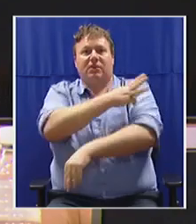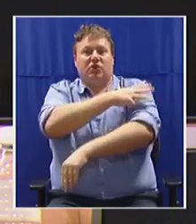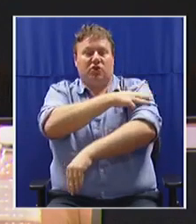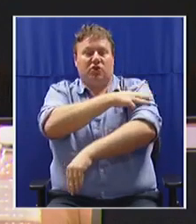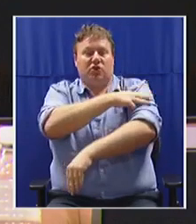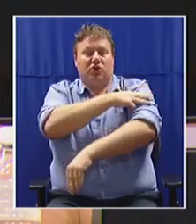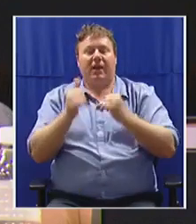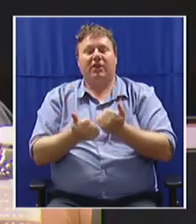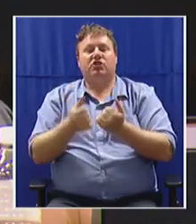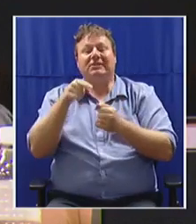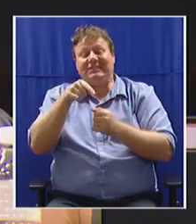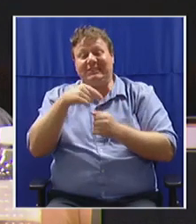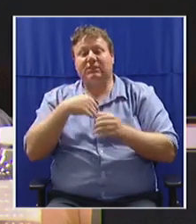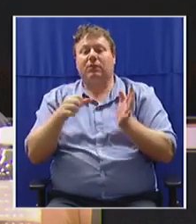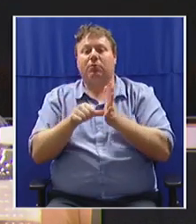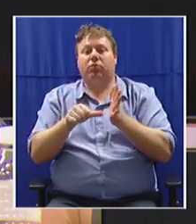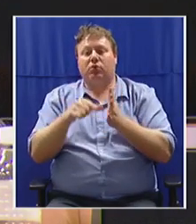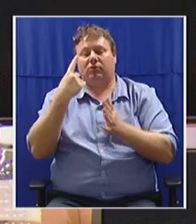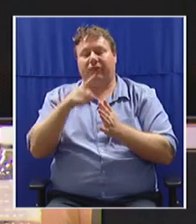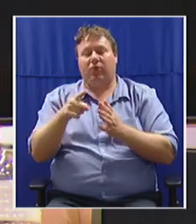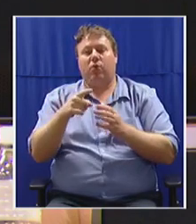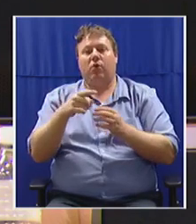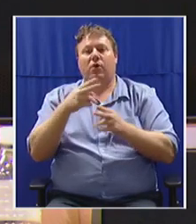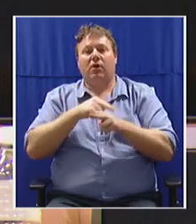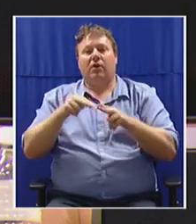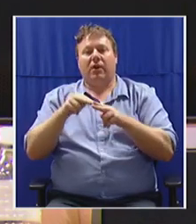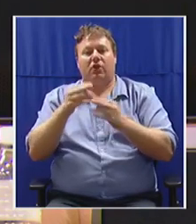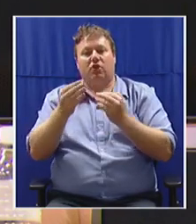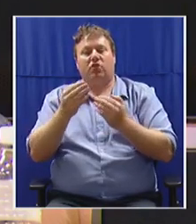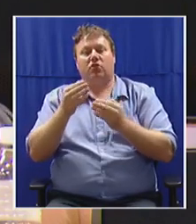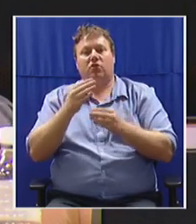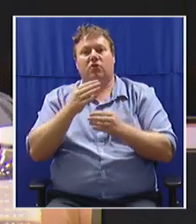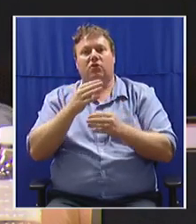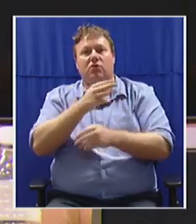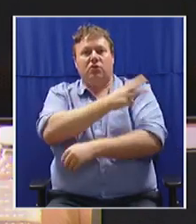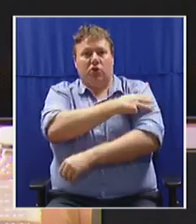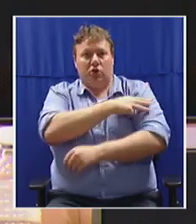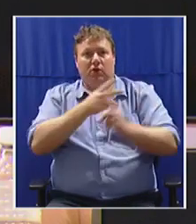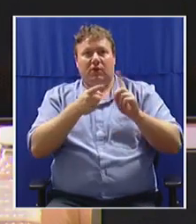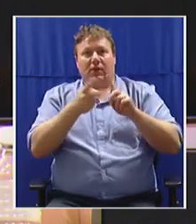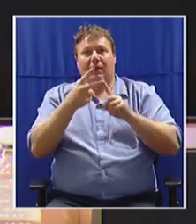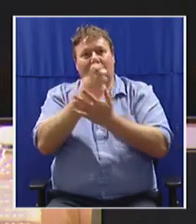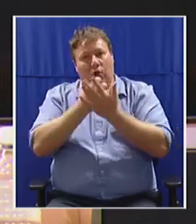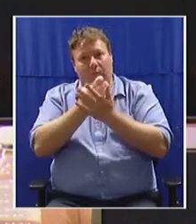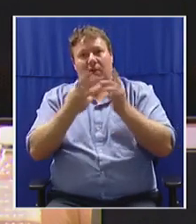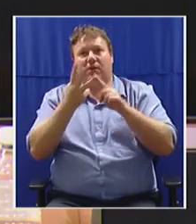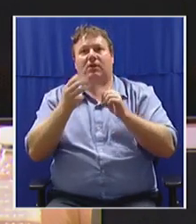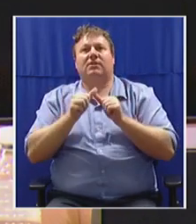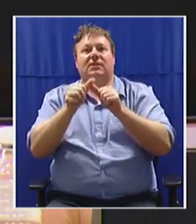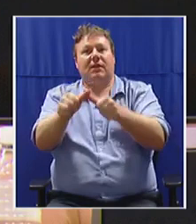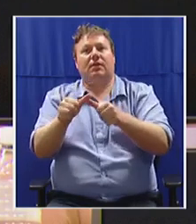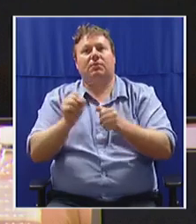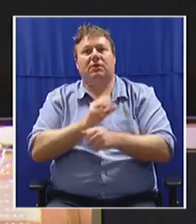national security, economic stability, for sustenance of our democracy, amongst others. Improvement of the